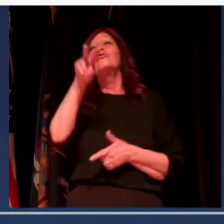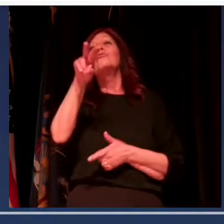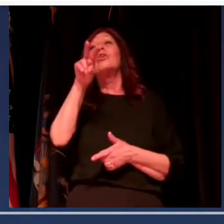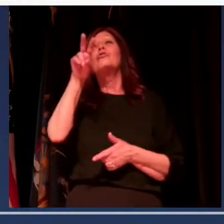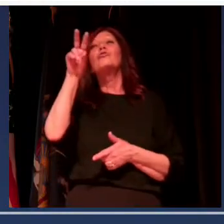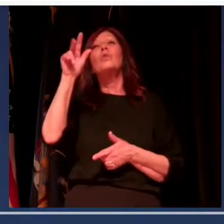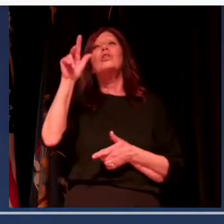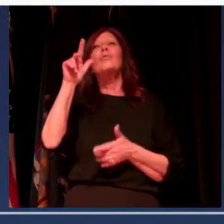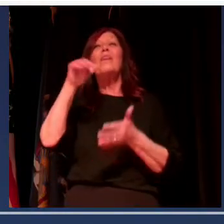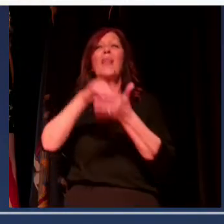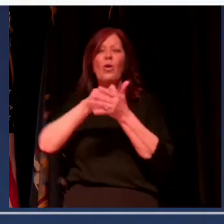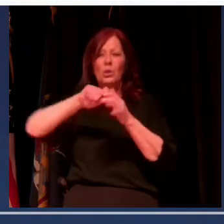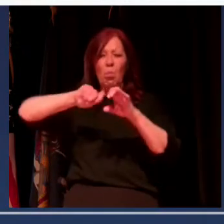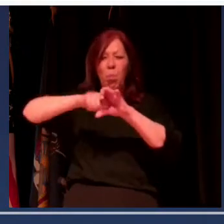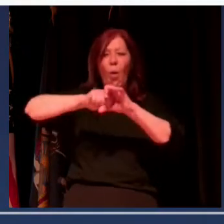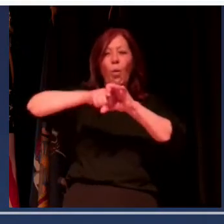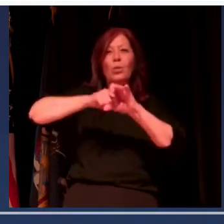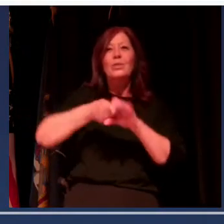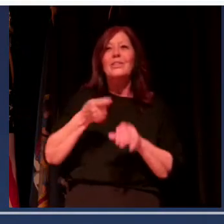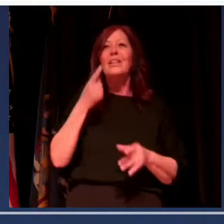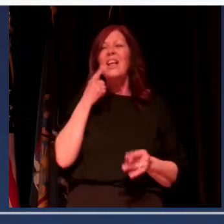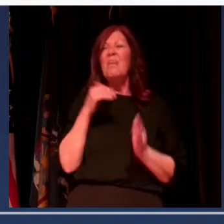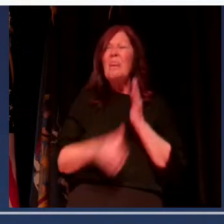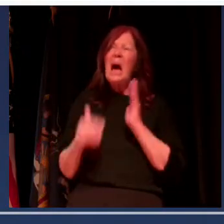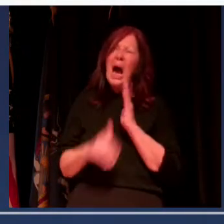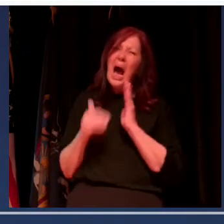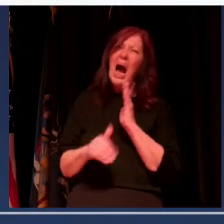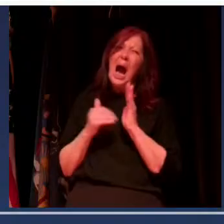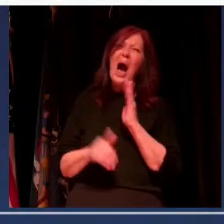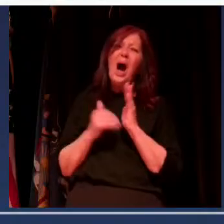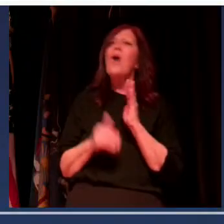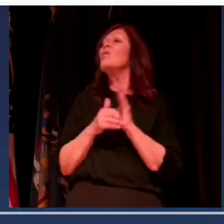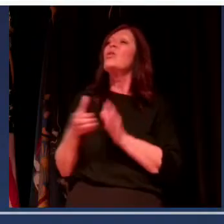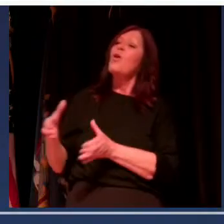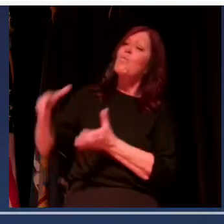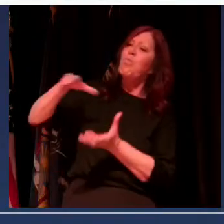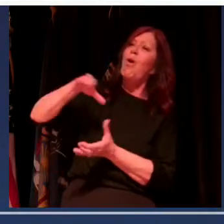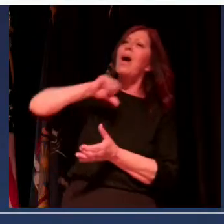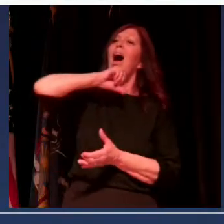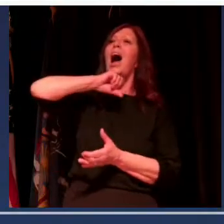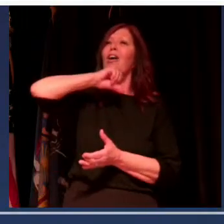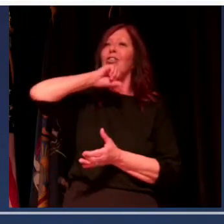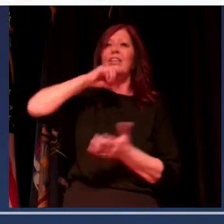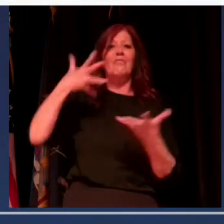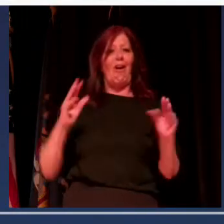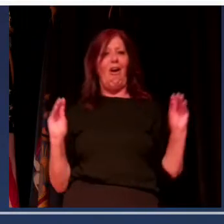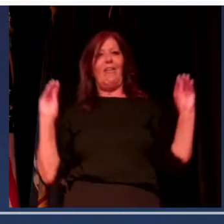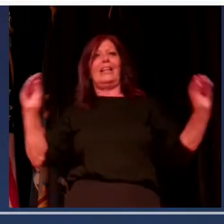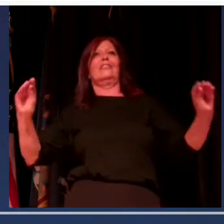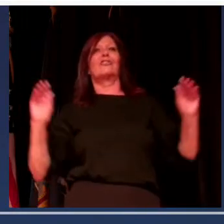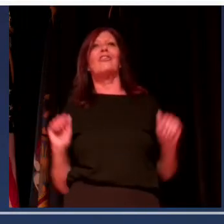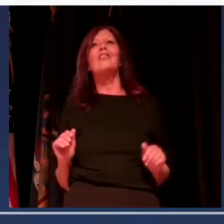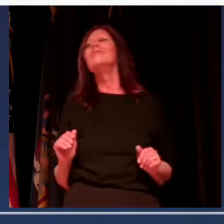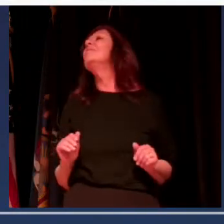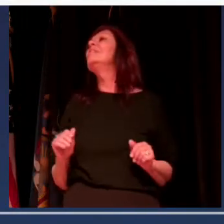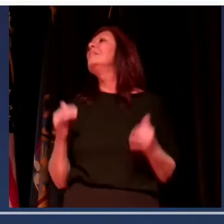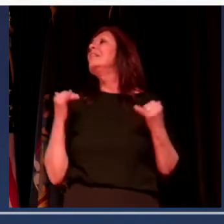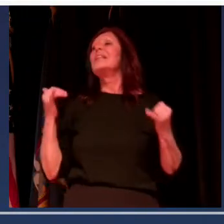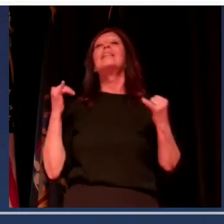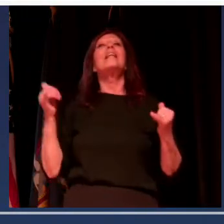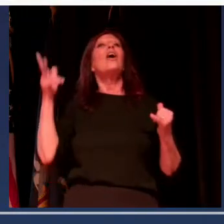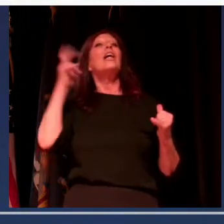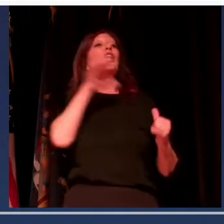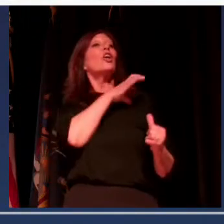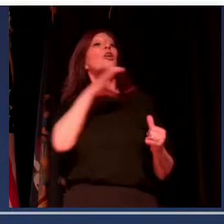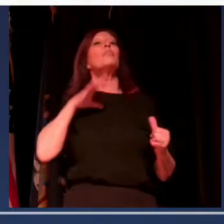223,000 bolts, and thousands upon thousands of tons of concrete have already been installed. Now let's hear from our